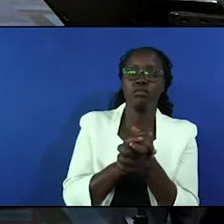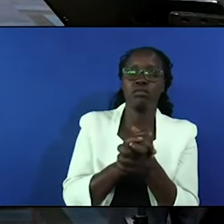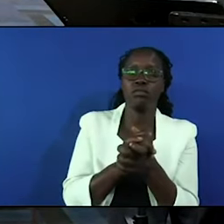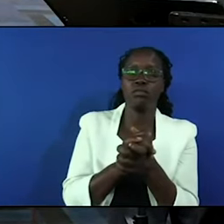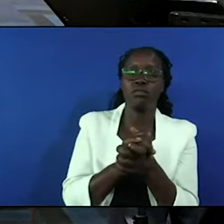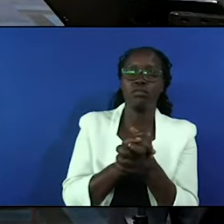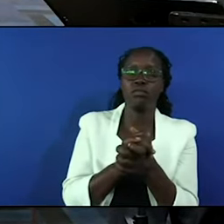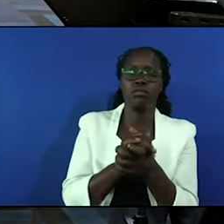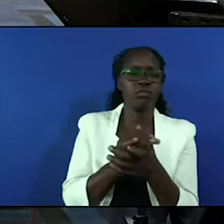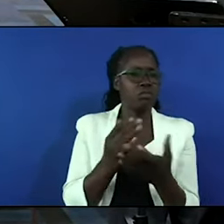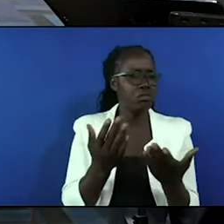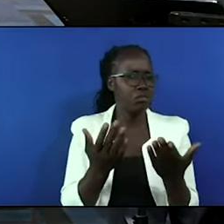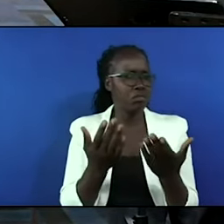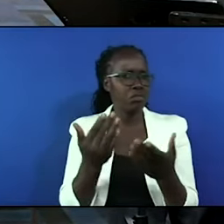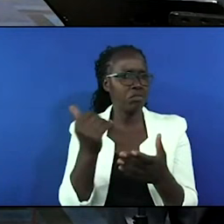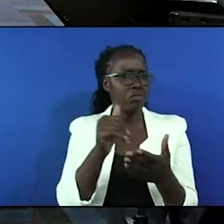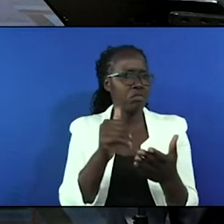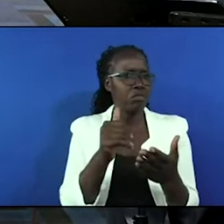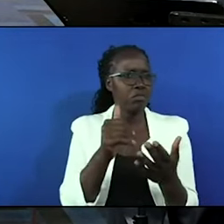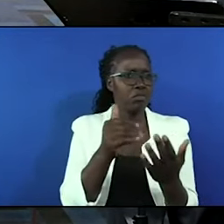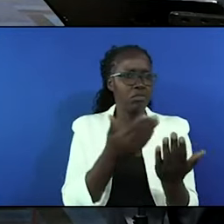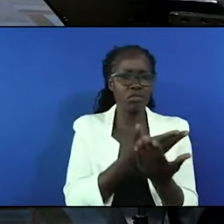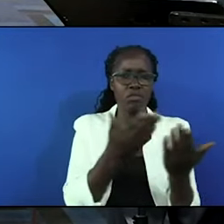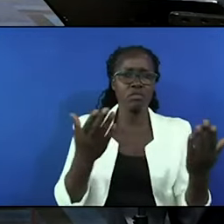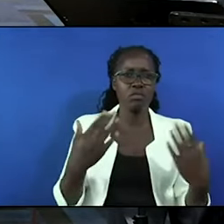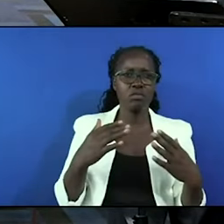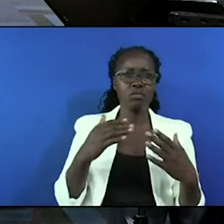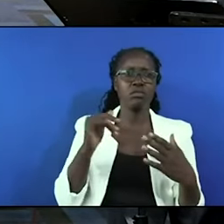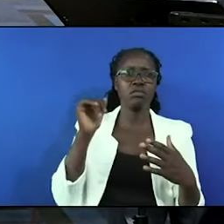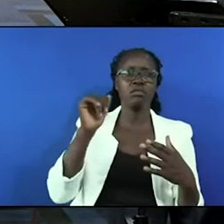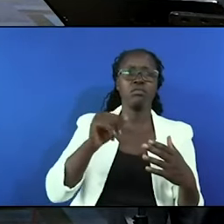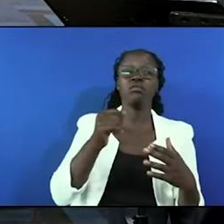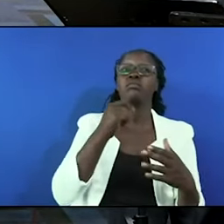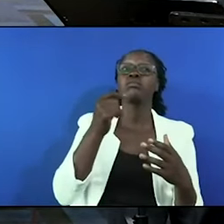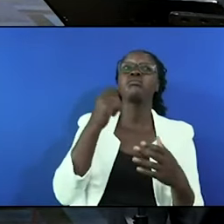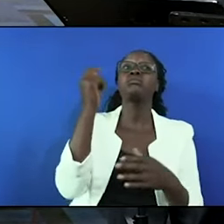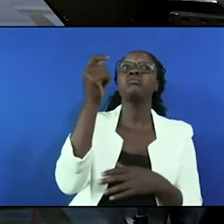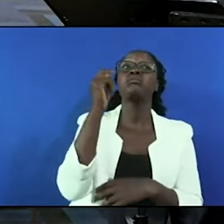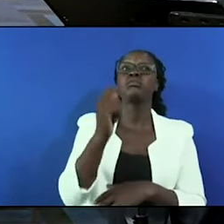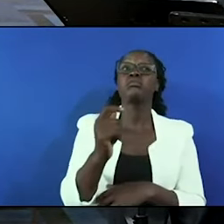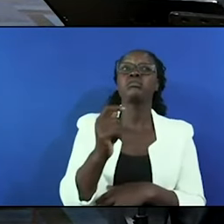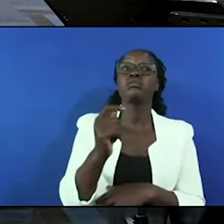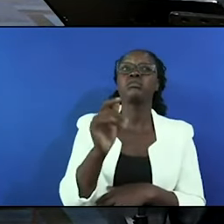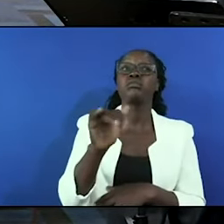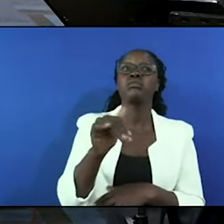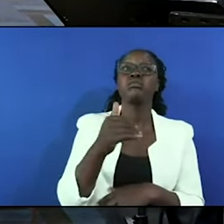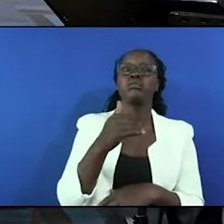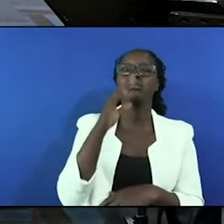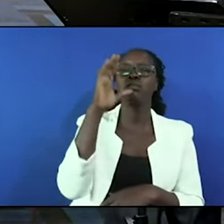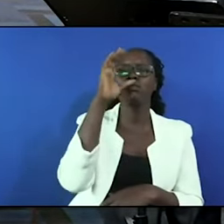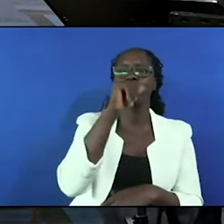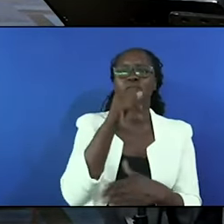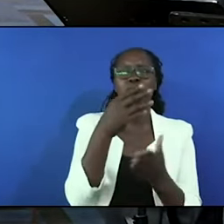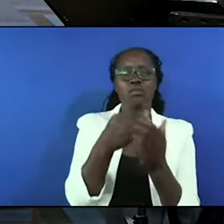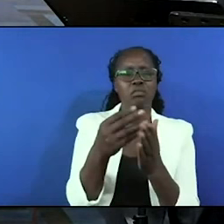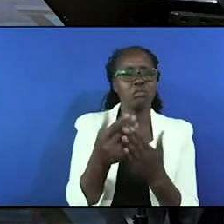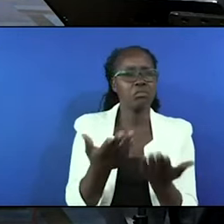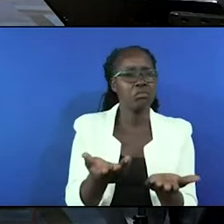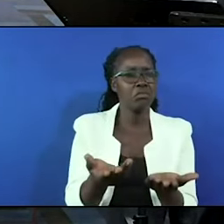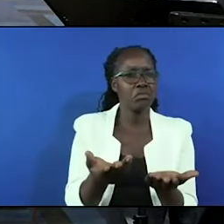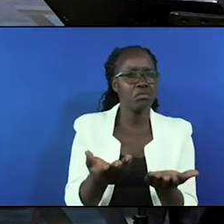I don't know if there is any among these people who can give a testimony that they have lacked